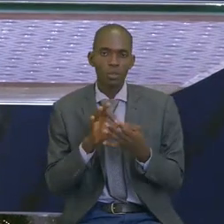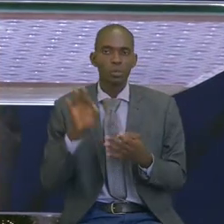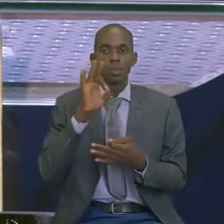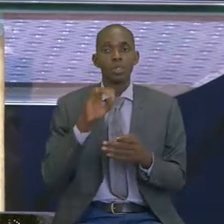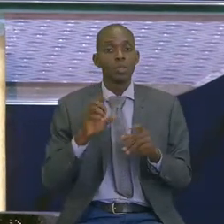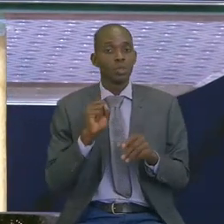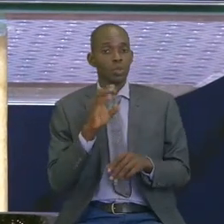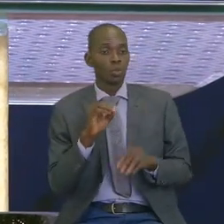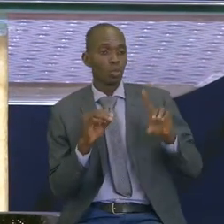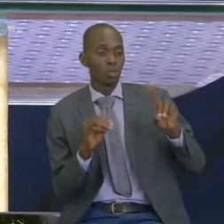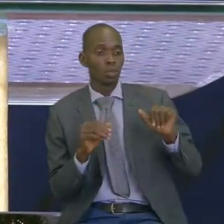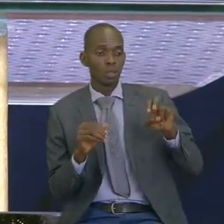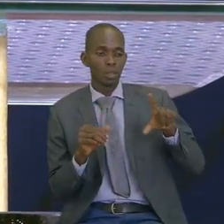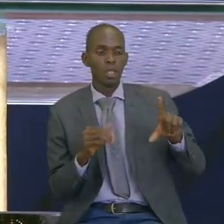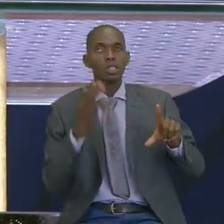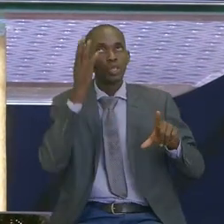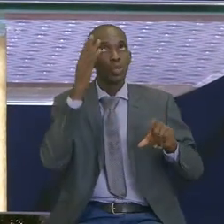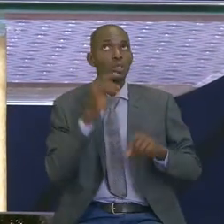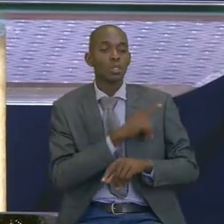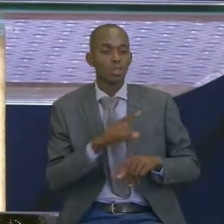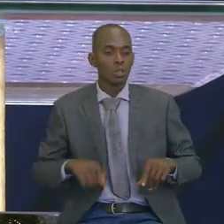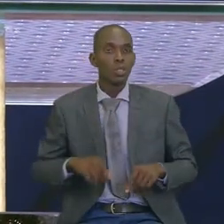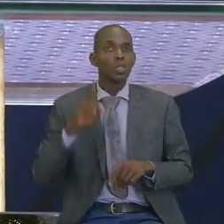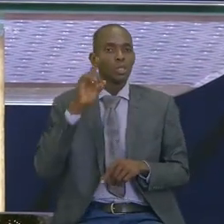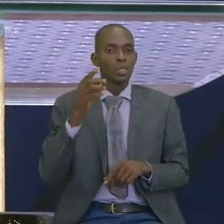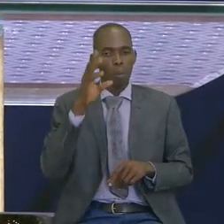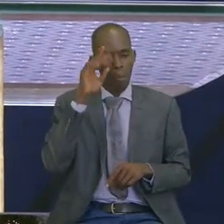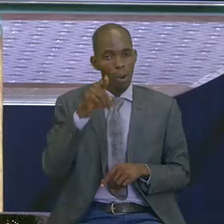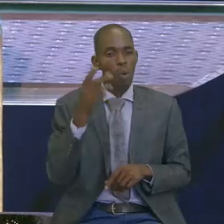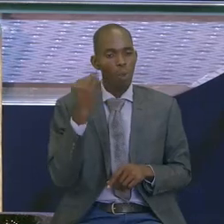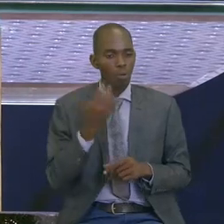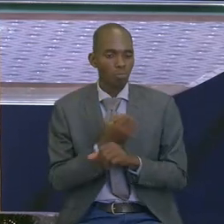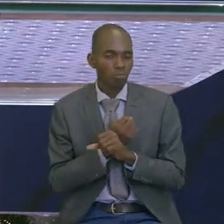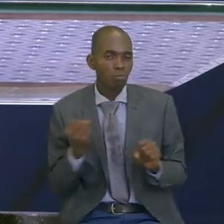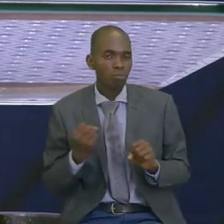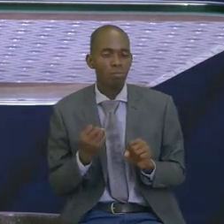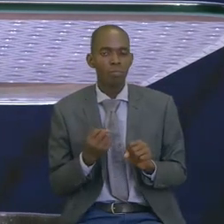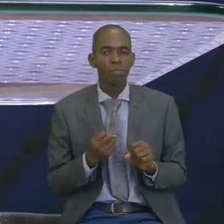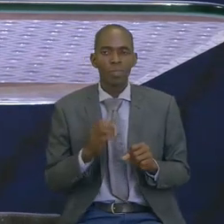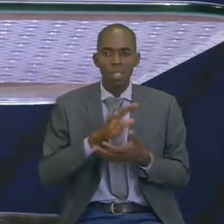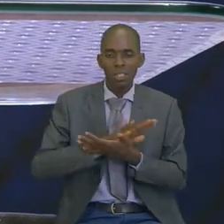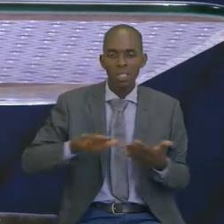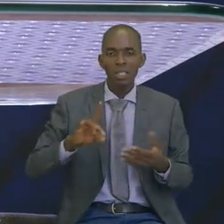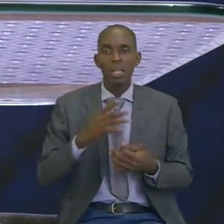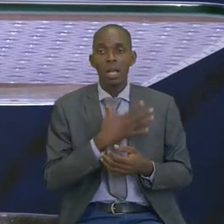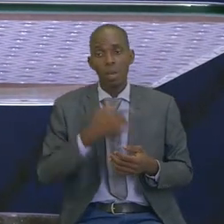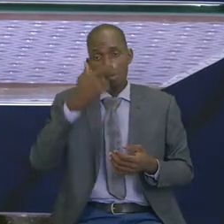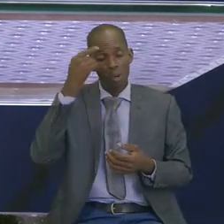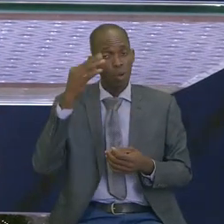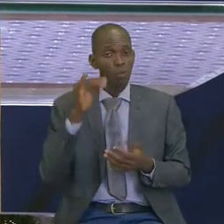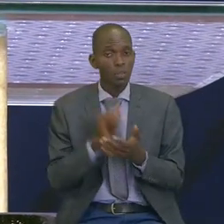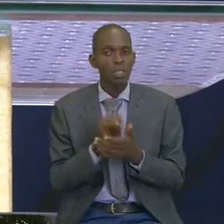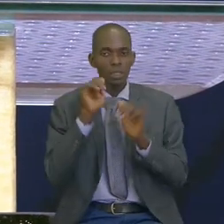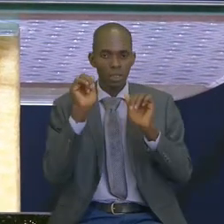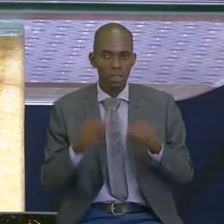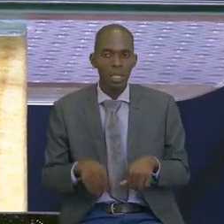showed, he knew the Lord, he was reconciled with God, he was born again, he was a real child of God. And because of that, you could see